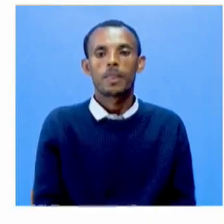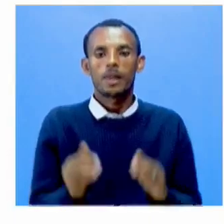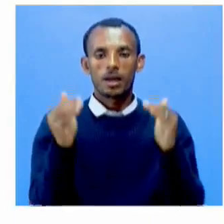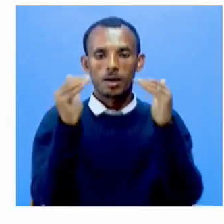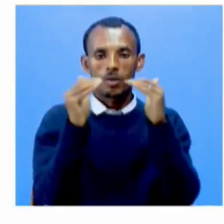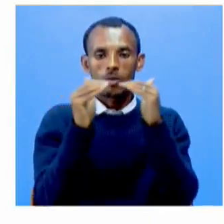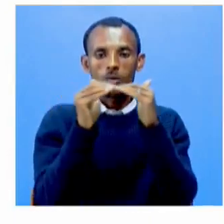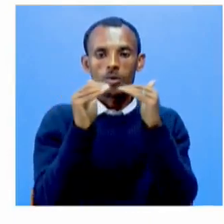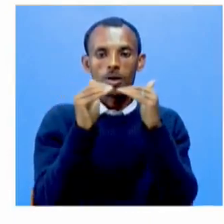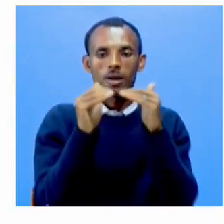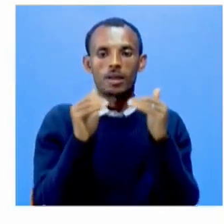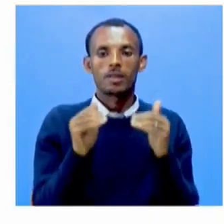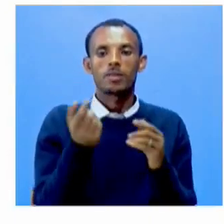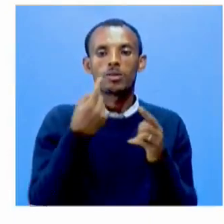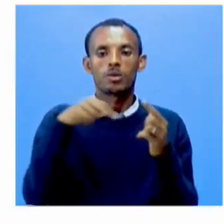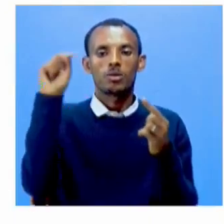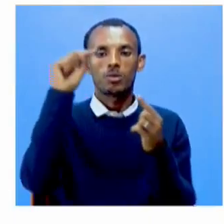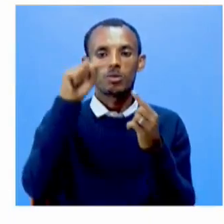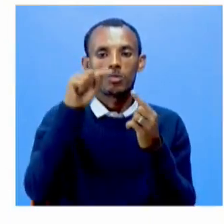congruent to